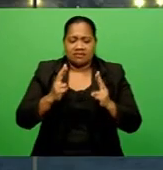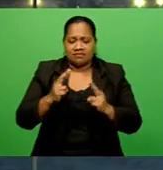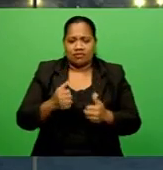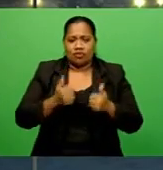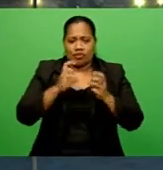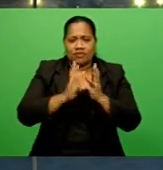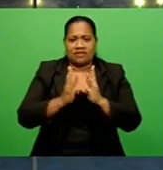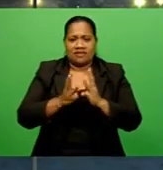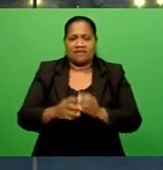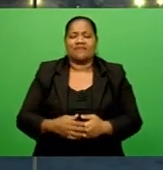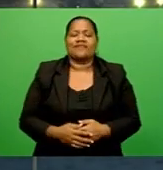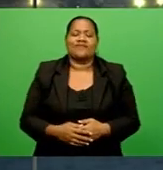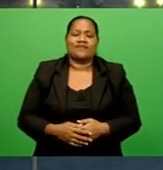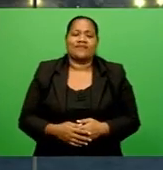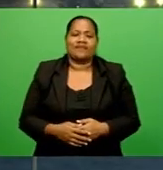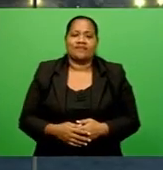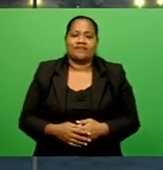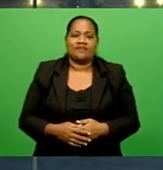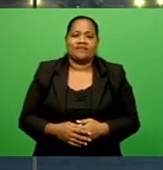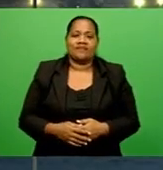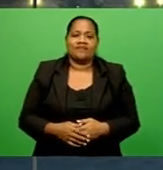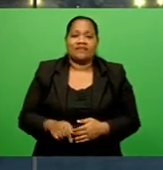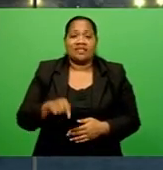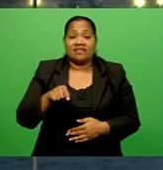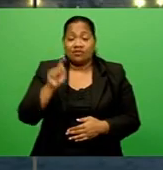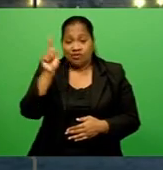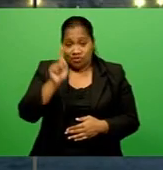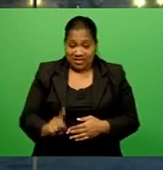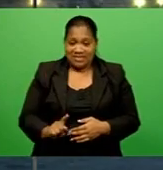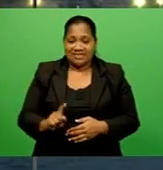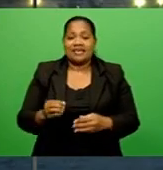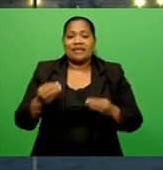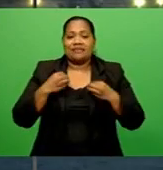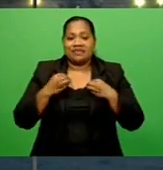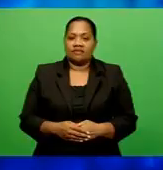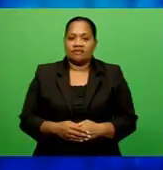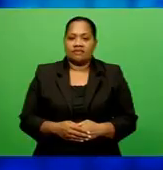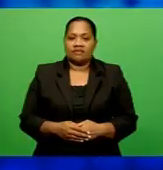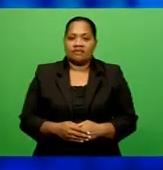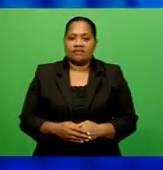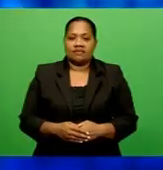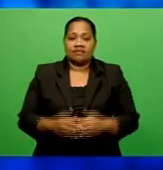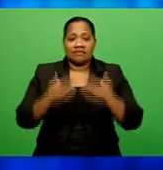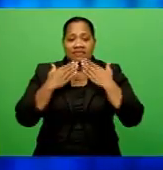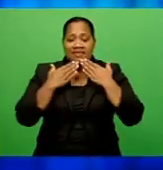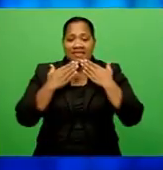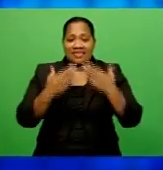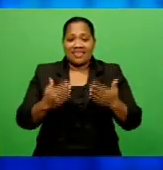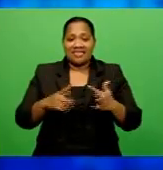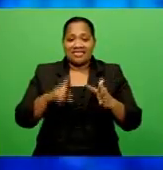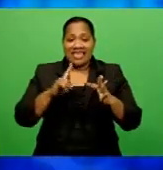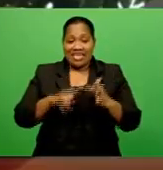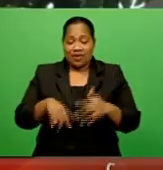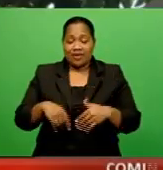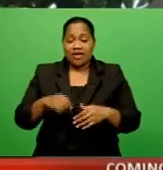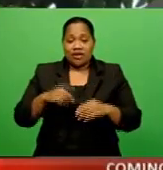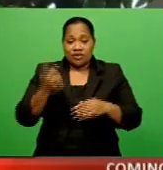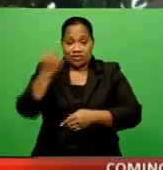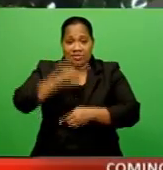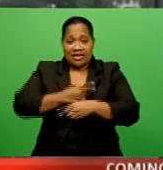News. And let's catch up on today's business with Whitney. Thanks, Edwin. Coming up in business